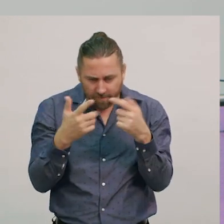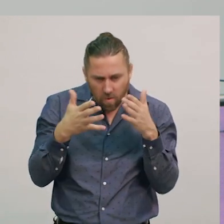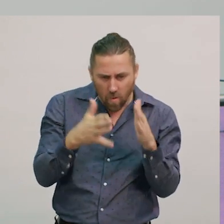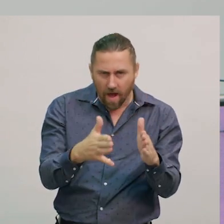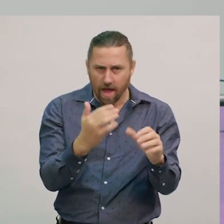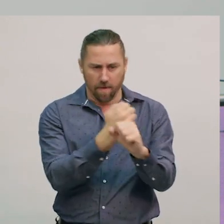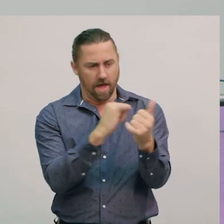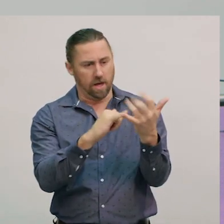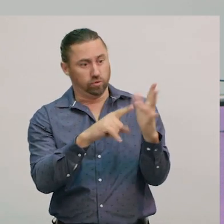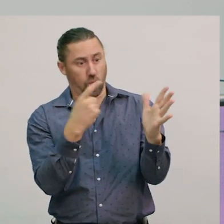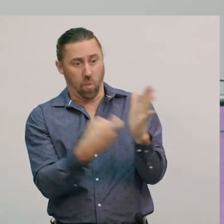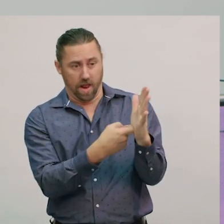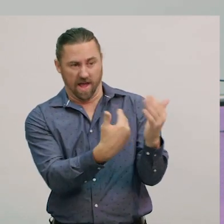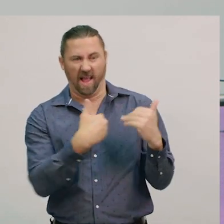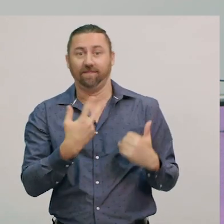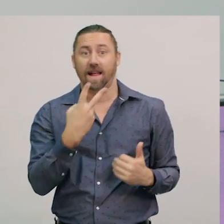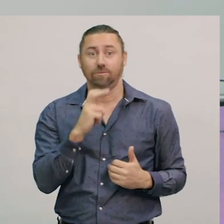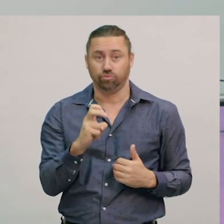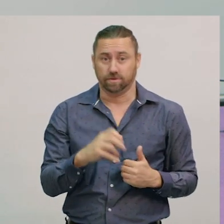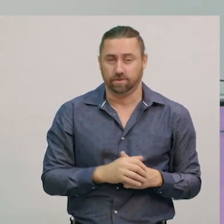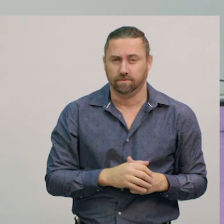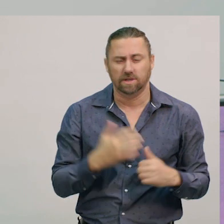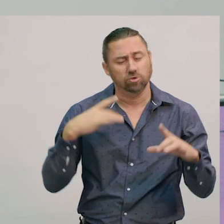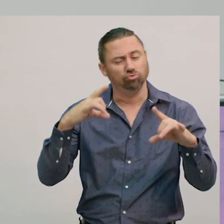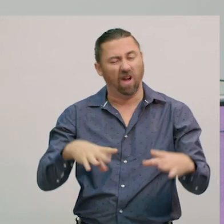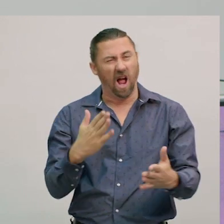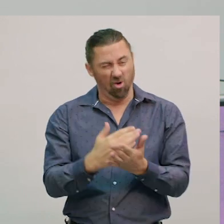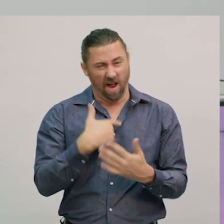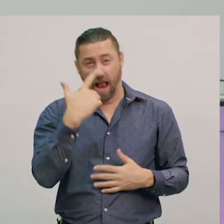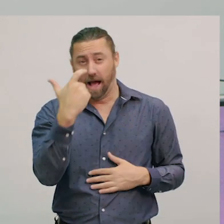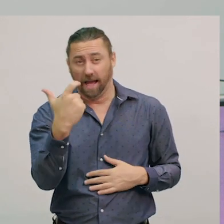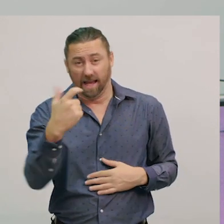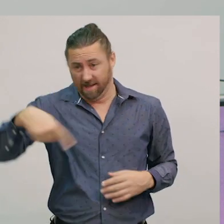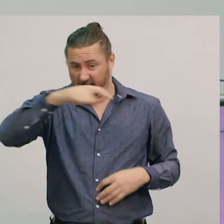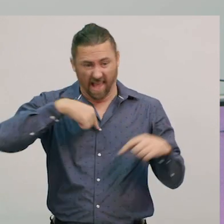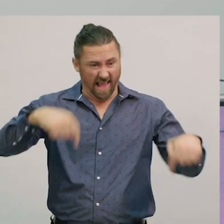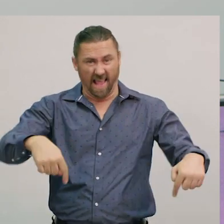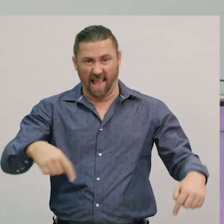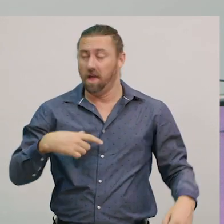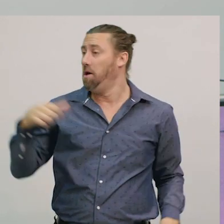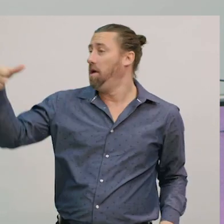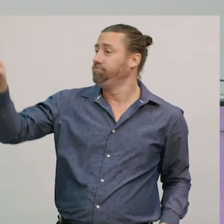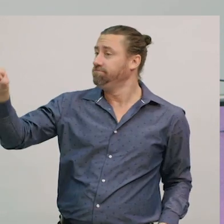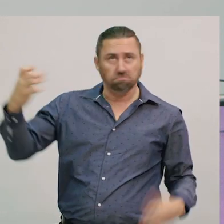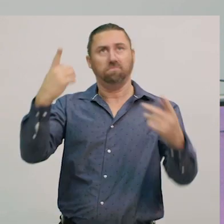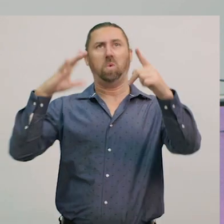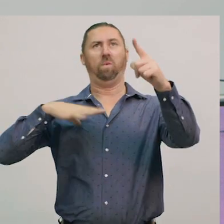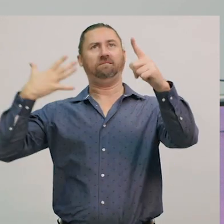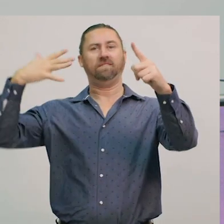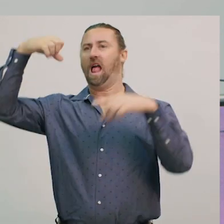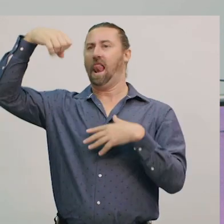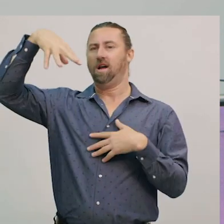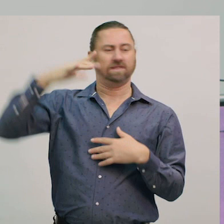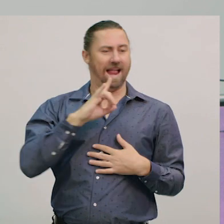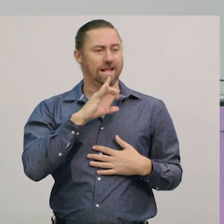energy to generate electricity. Now, in Australia, we're lucky. If we want to use electricity, we just flick a switch and bingo, we